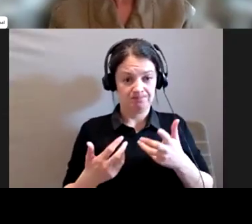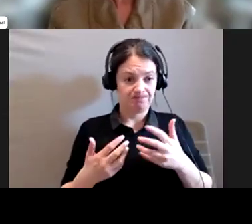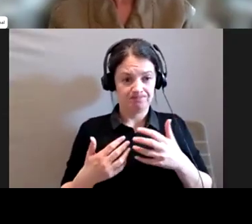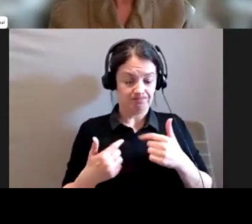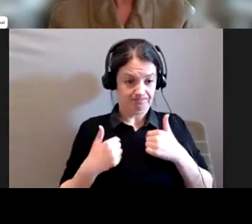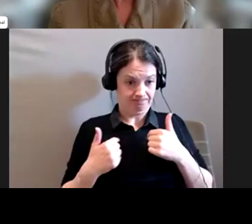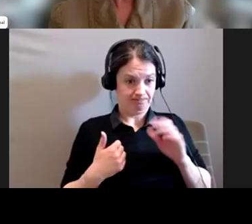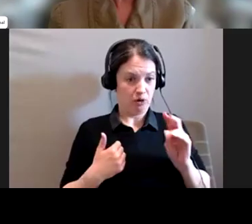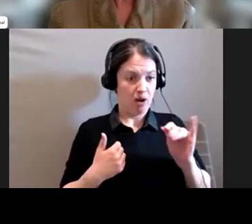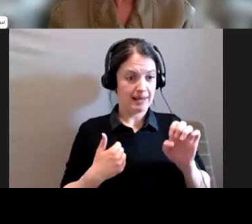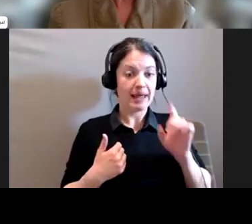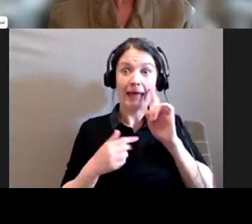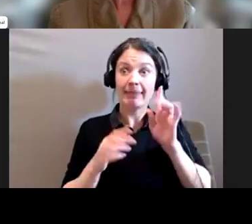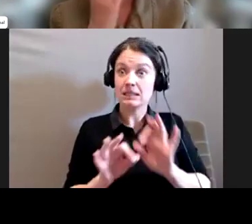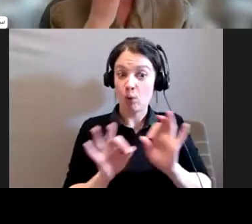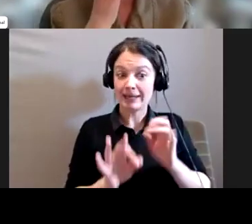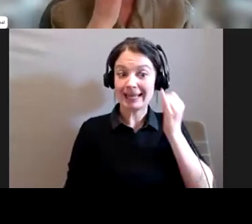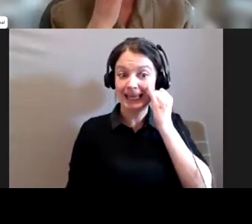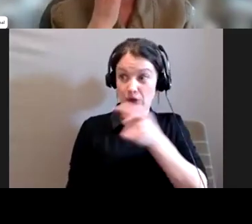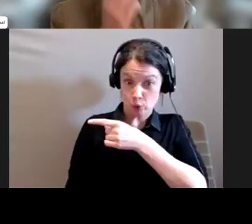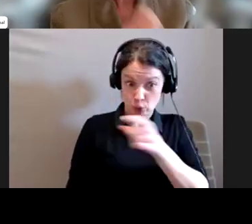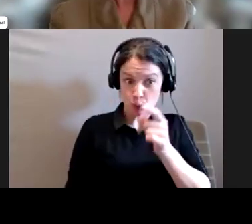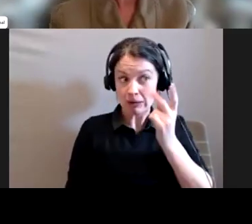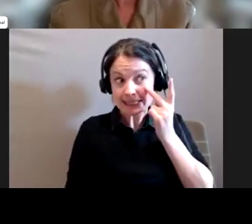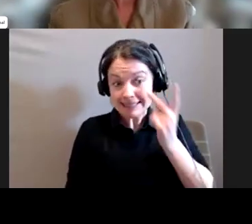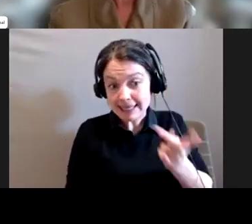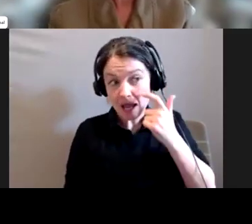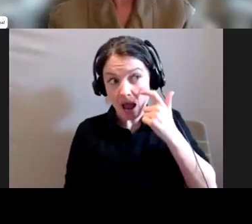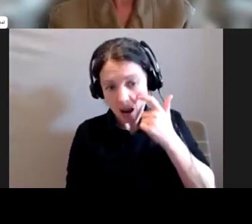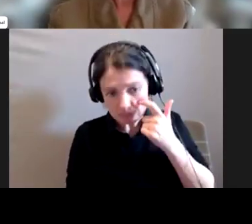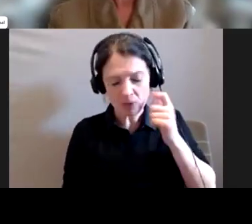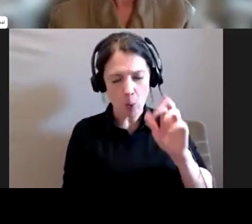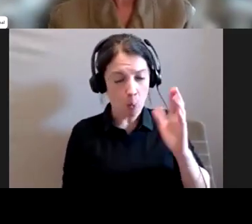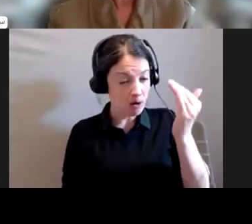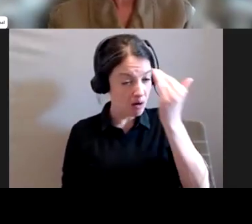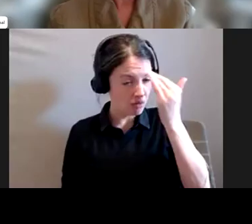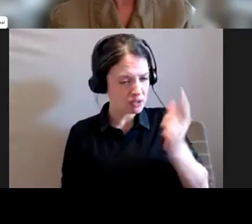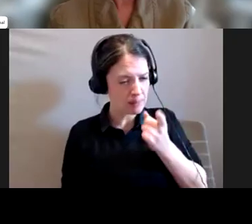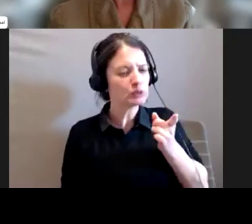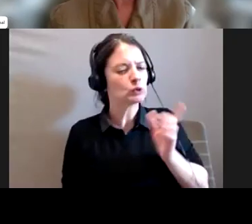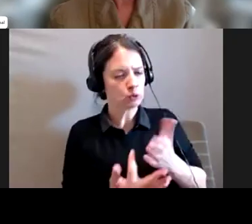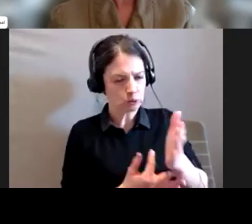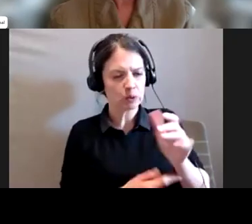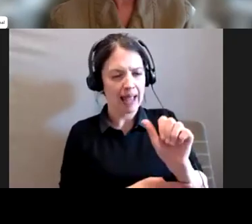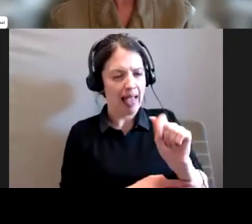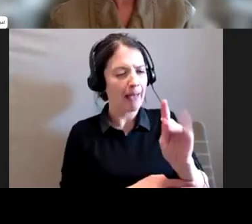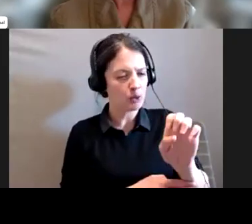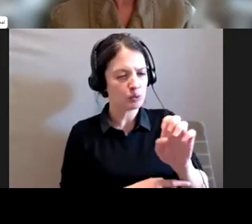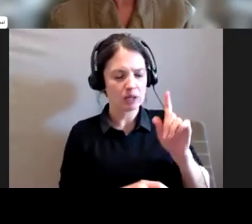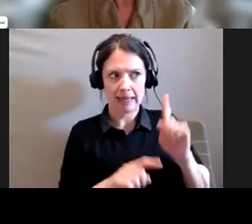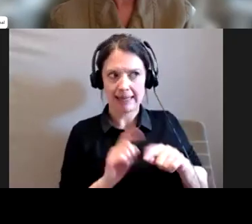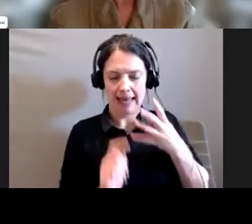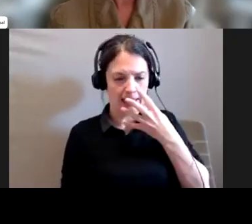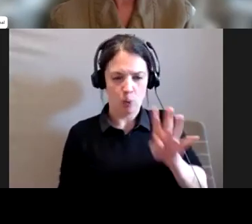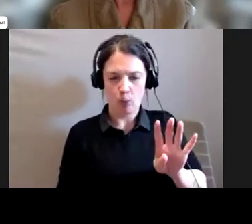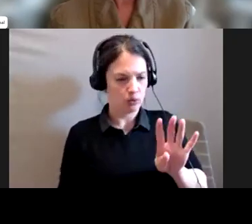the important thing is that if you have knowledge of somebody's experiencing abuse, you have to find some way to do something. You can't just look away. And I think